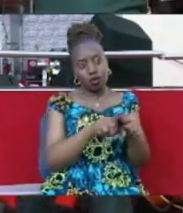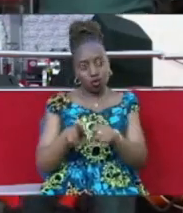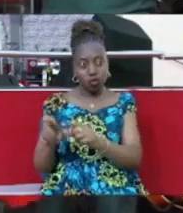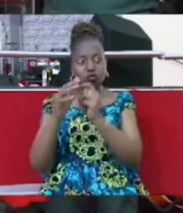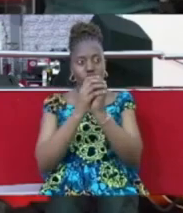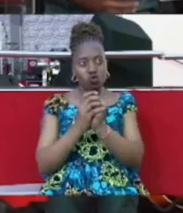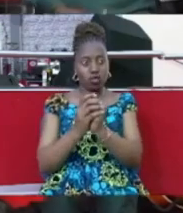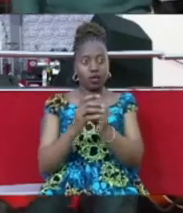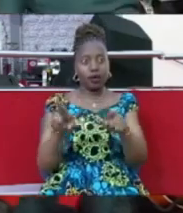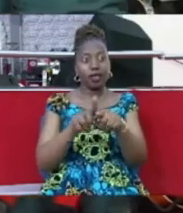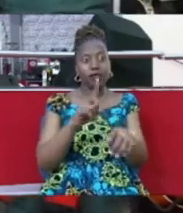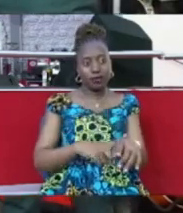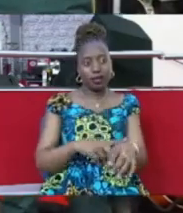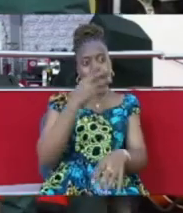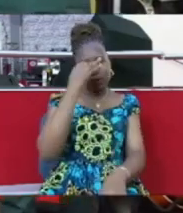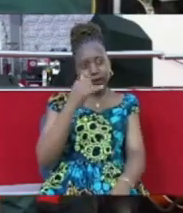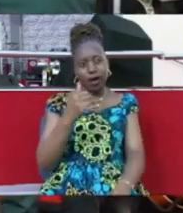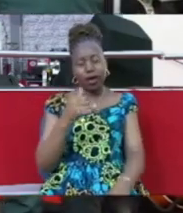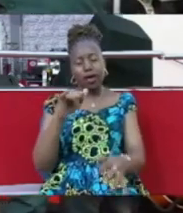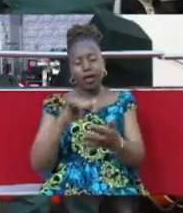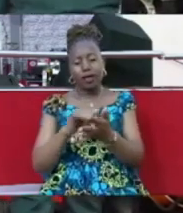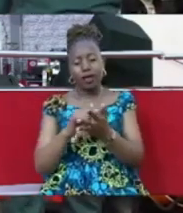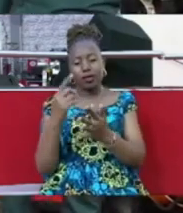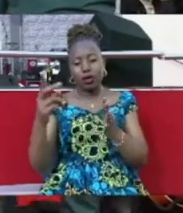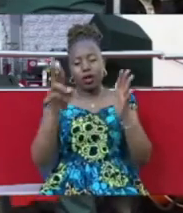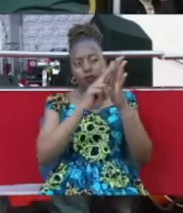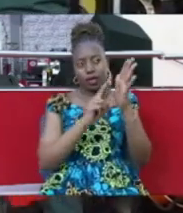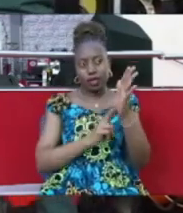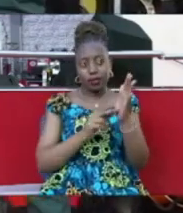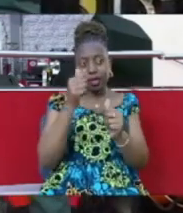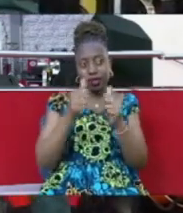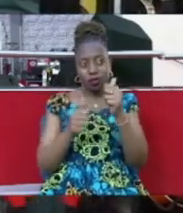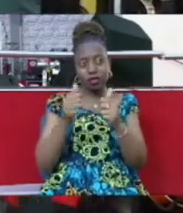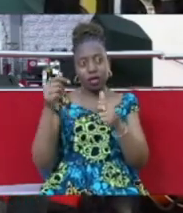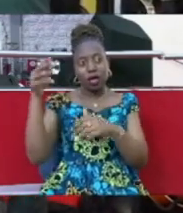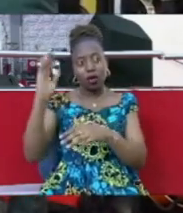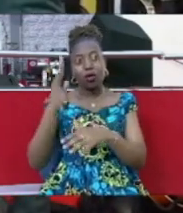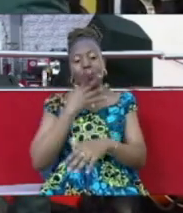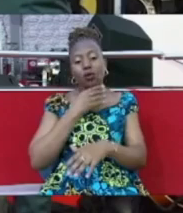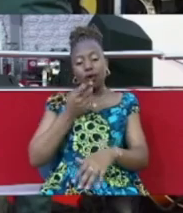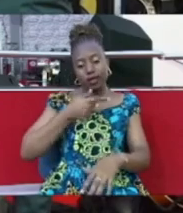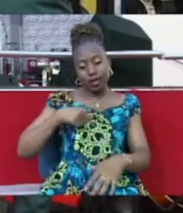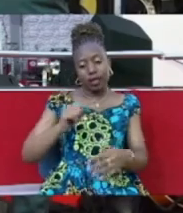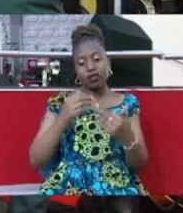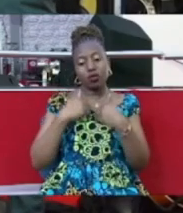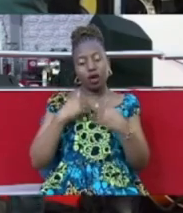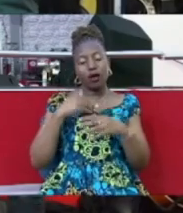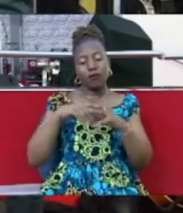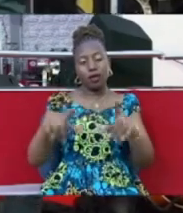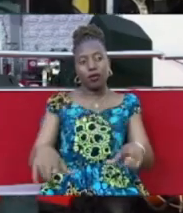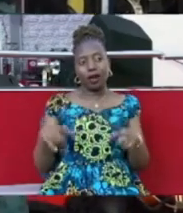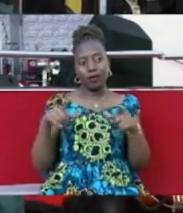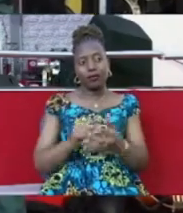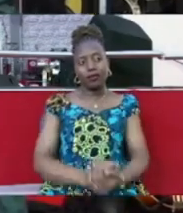bado ukiabudu. Because that is one of the disciplines that God would have us to have in our lives. Kwa sababu hiyo ni moja wapo ya vipengele ambavyo Mungu